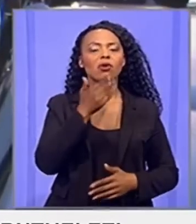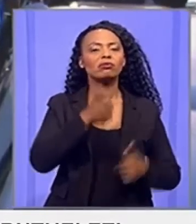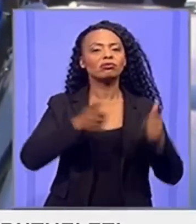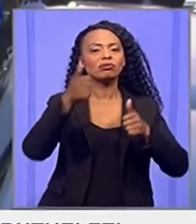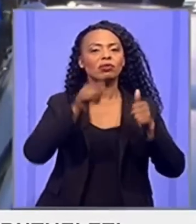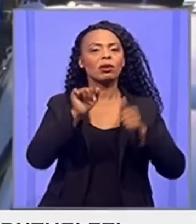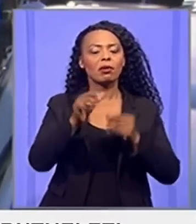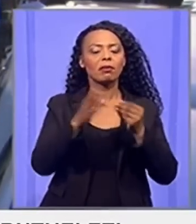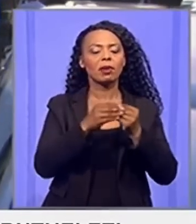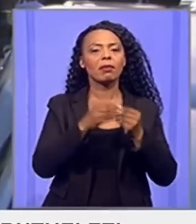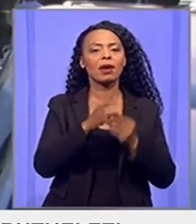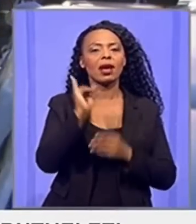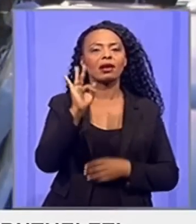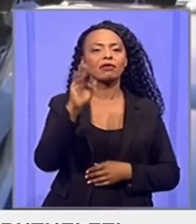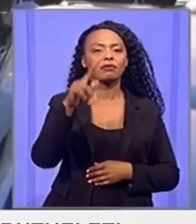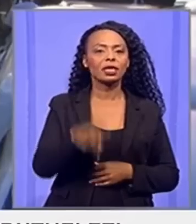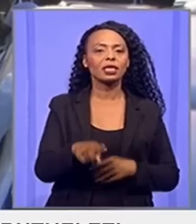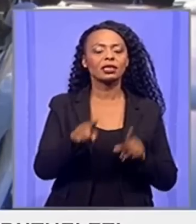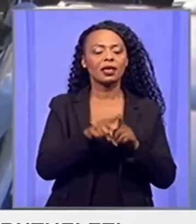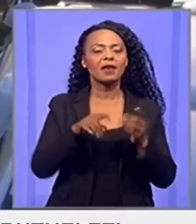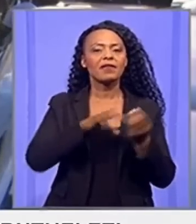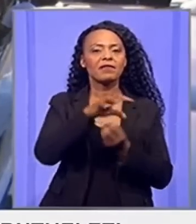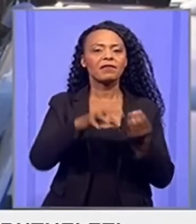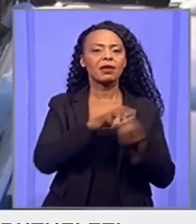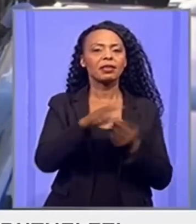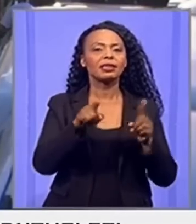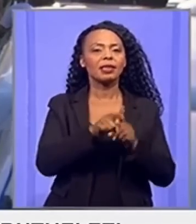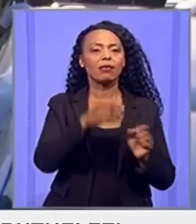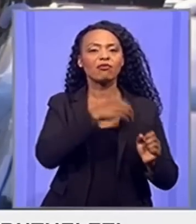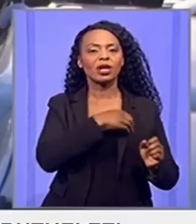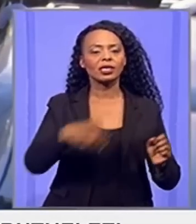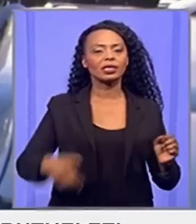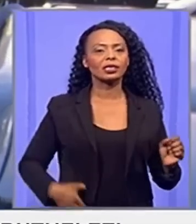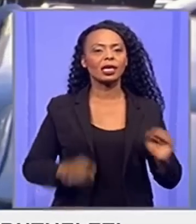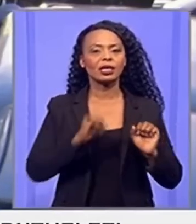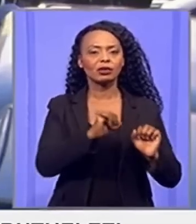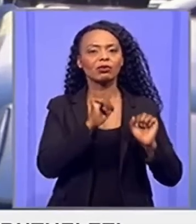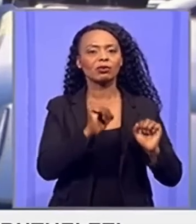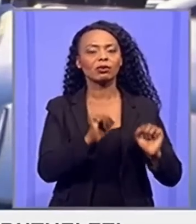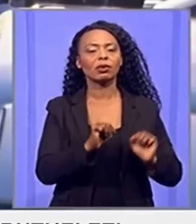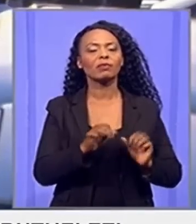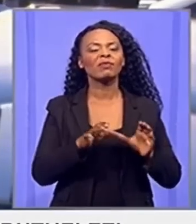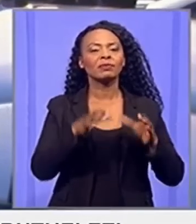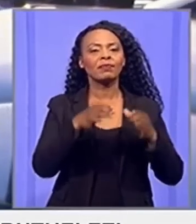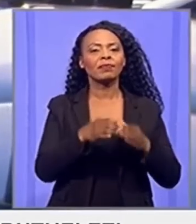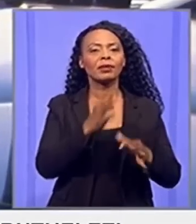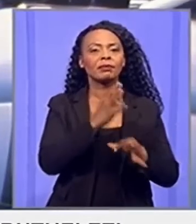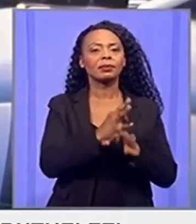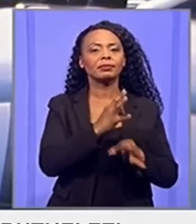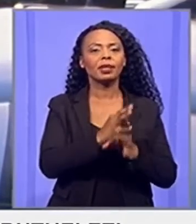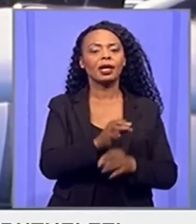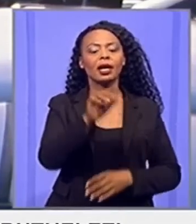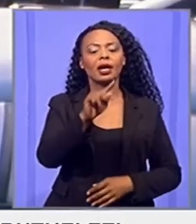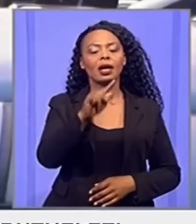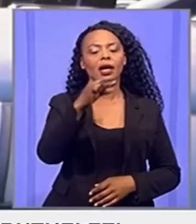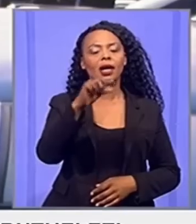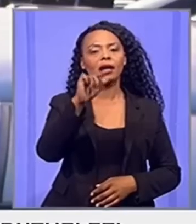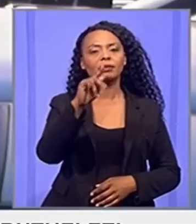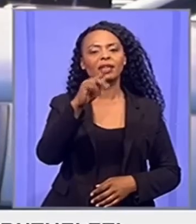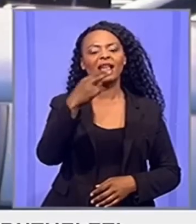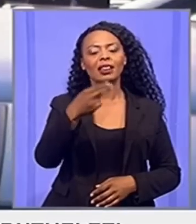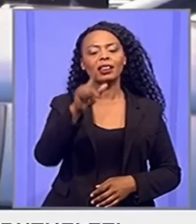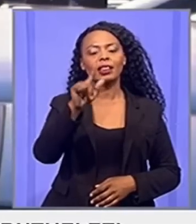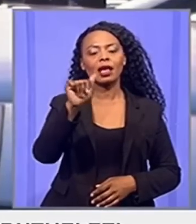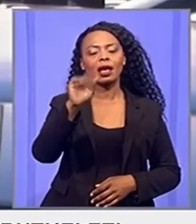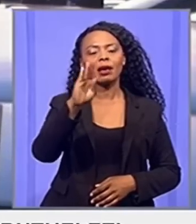ba IFP le ba lelapa go akaretsa le ene mo presidente wa leloko la gagwe kgotsa wa lekoko la gagwe re hlabisa mme ine a re go tswa